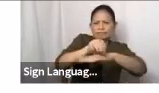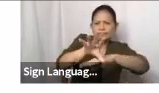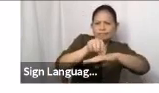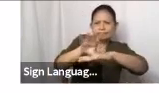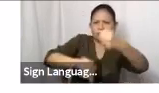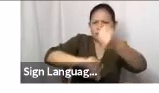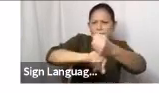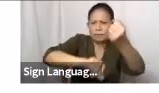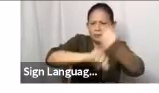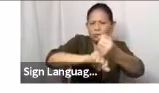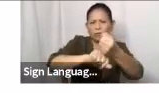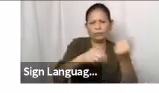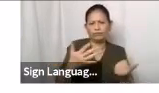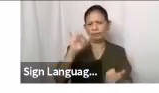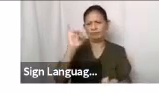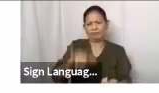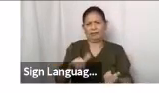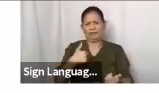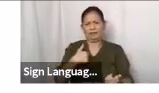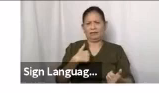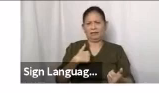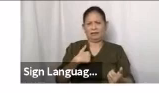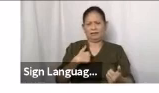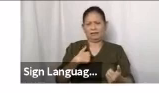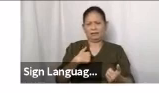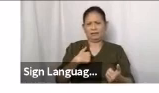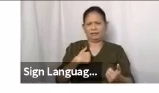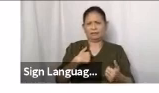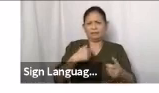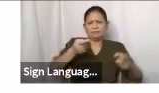that's where they have to deal with their mental stability.